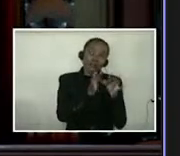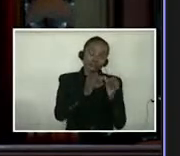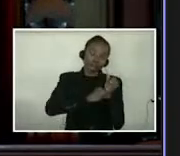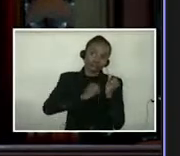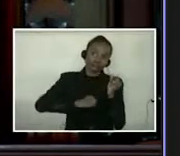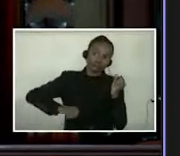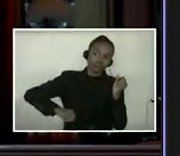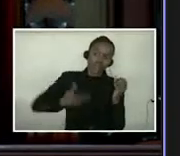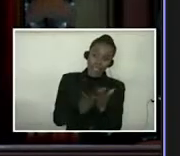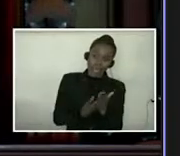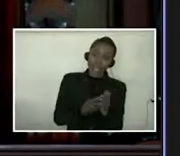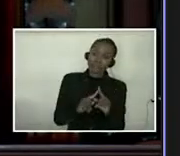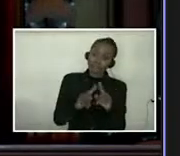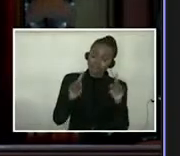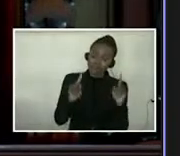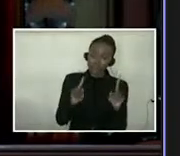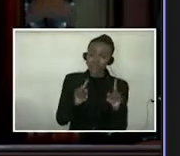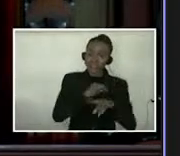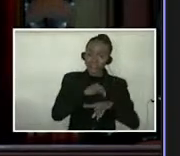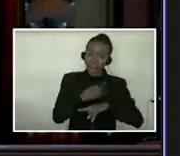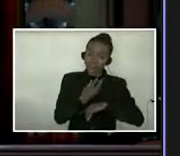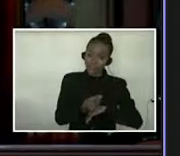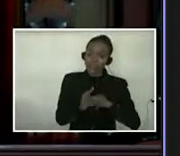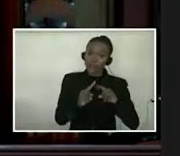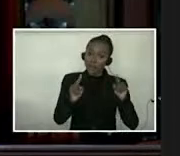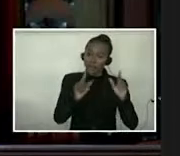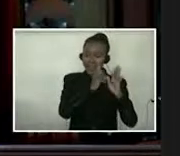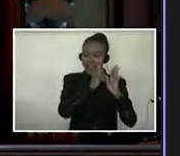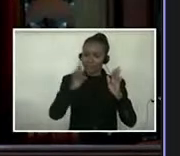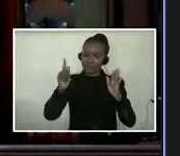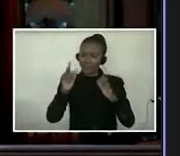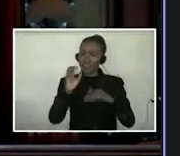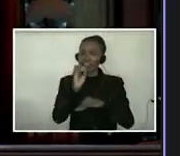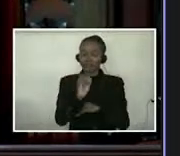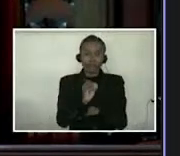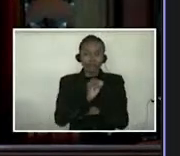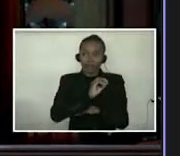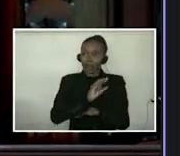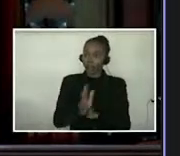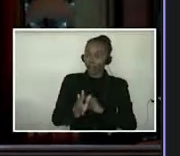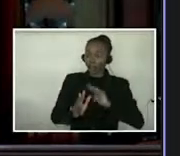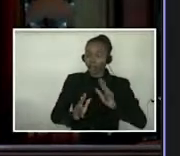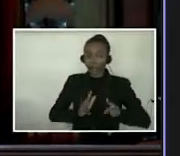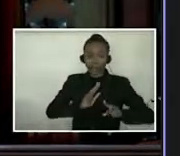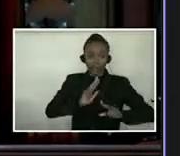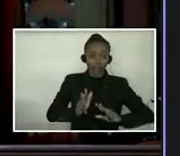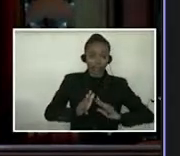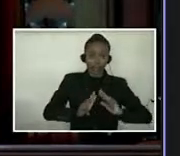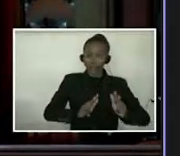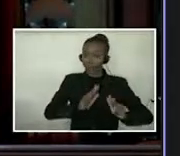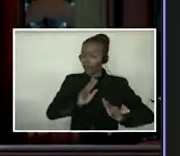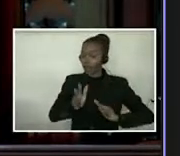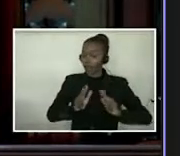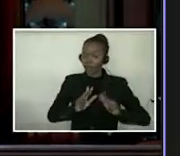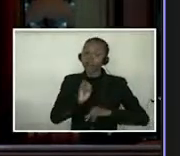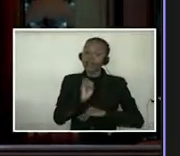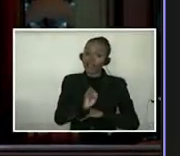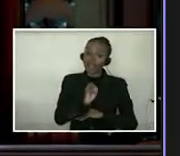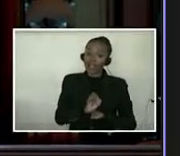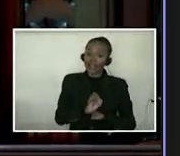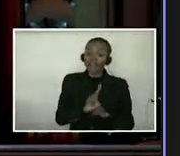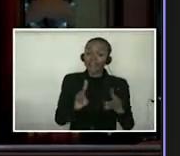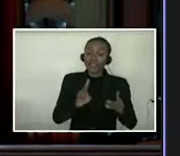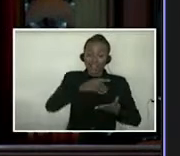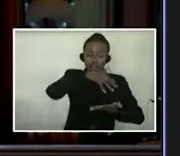knowledge systems where libraries have largely neglected the mainstreaming of the indigenous knowledge and the collecting and disseminating of it in